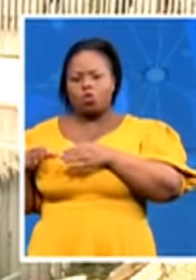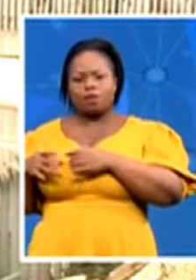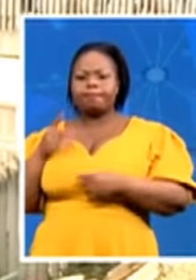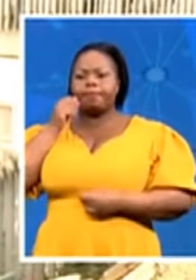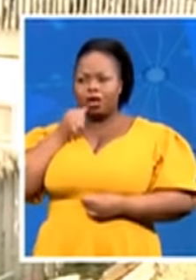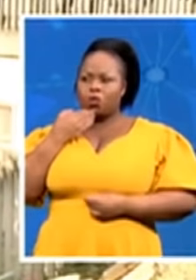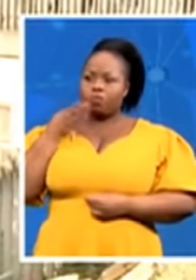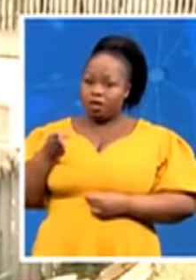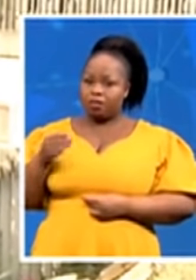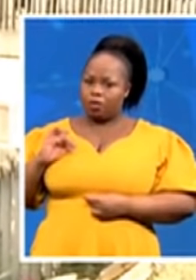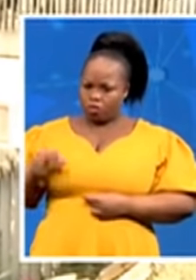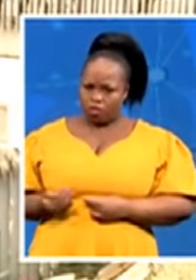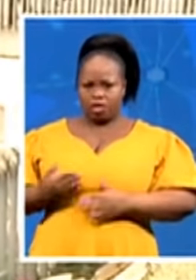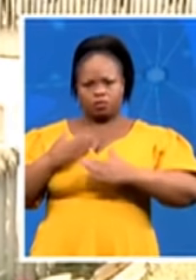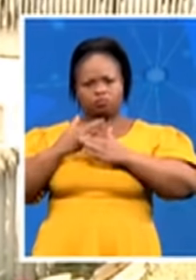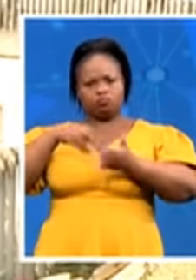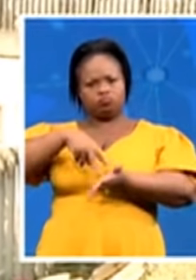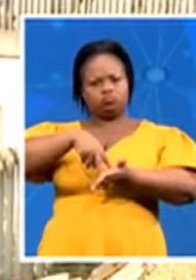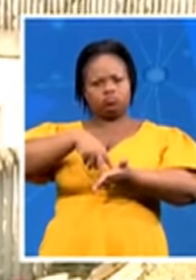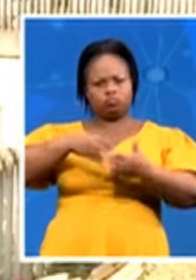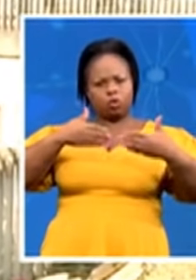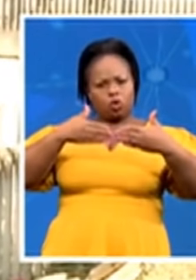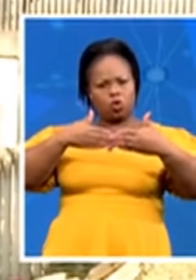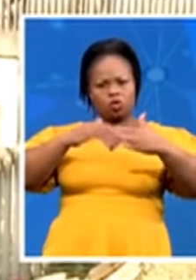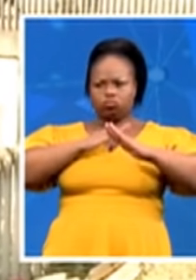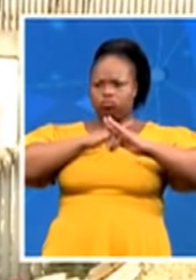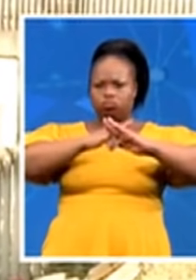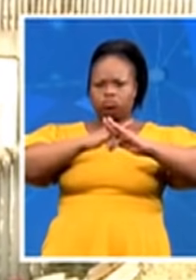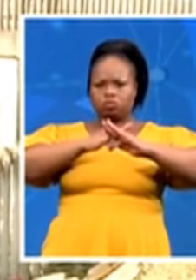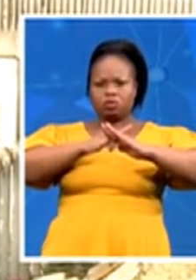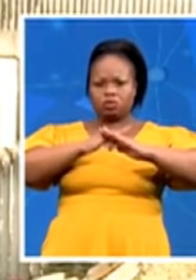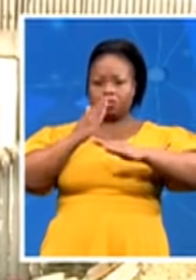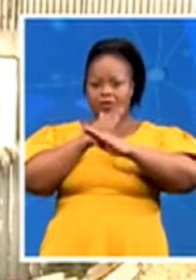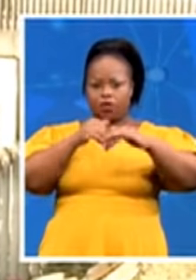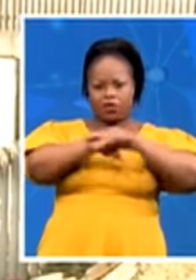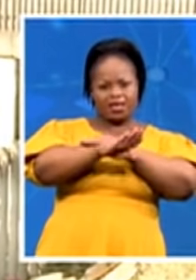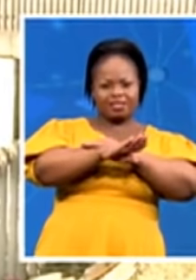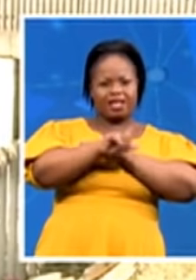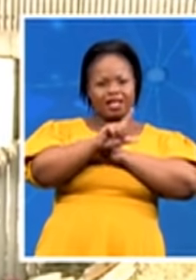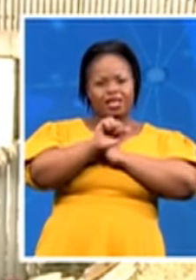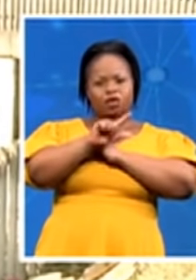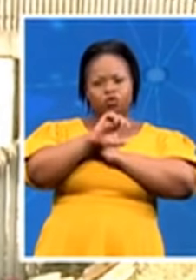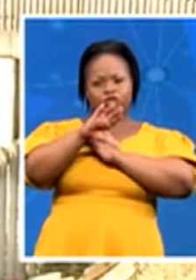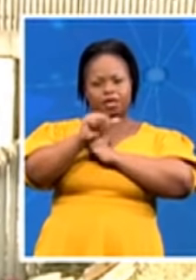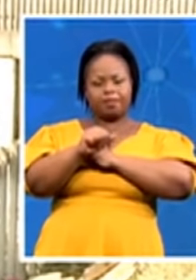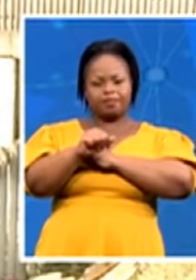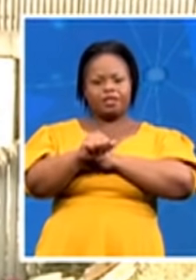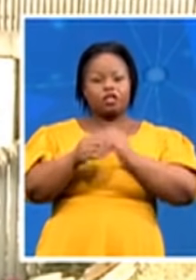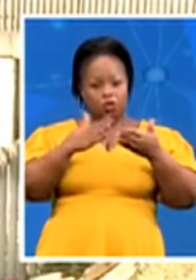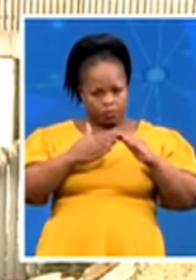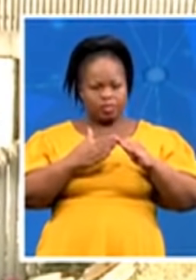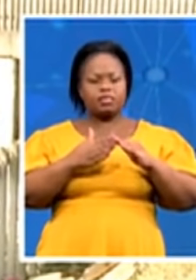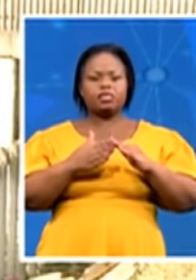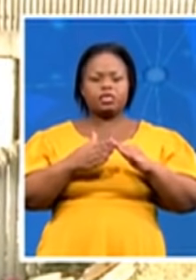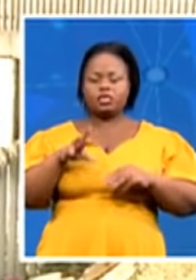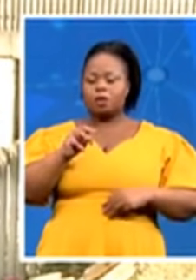corner of Lelusha before you enter the Lelusha community and the mall of Konubia. And they are